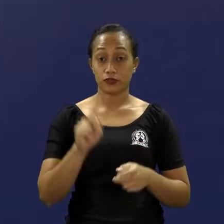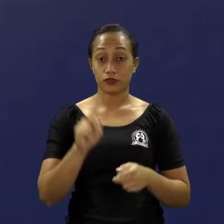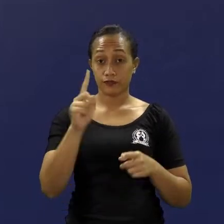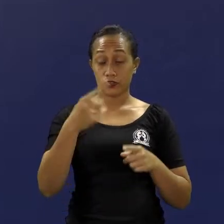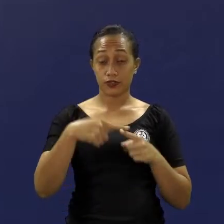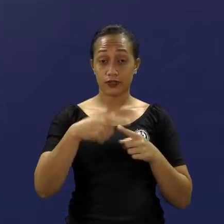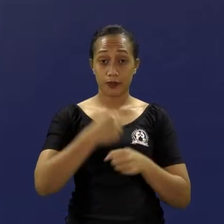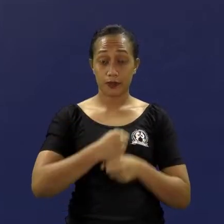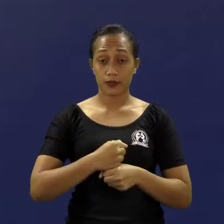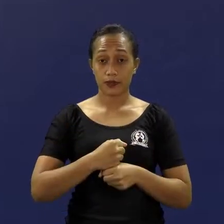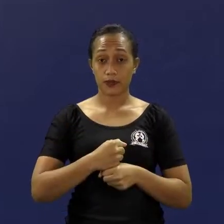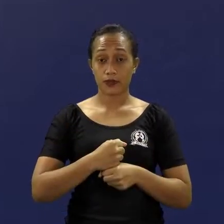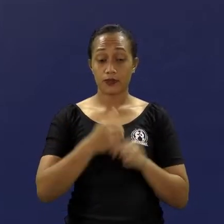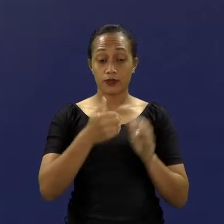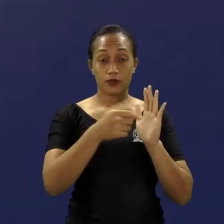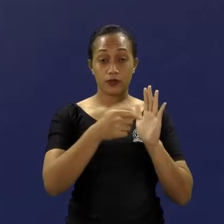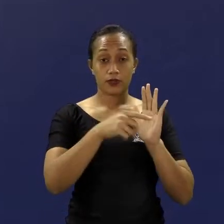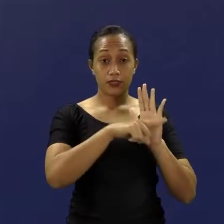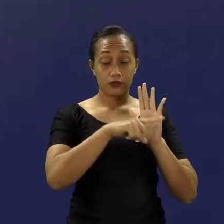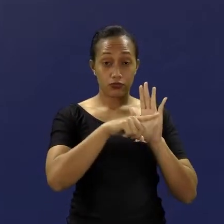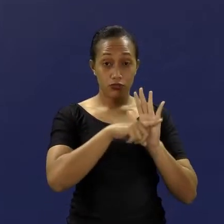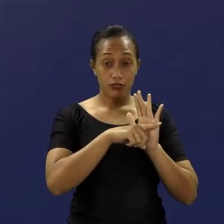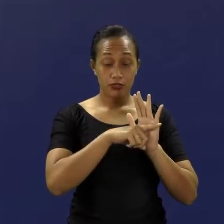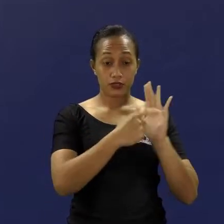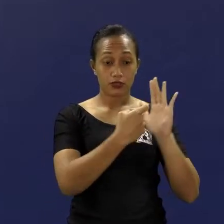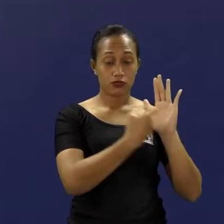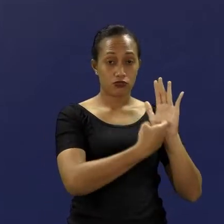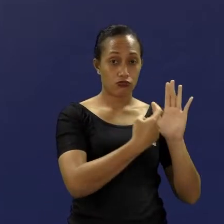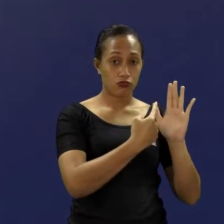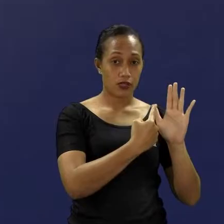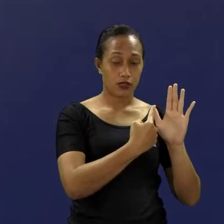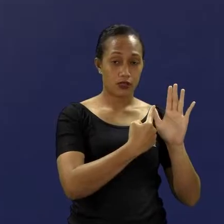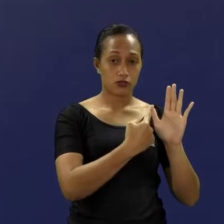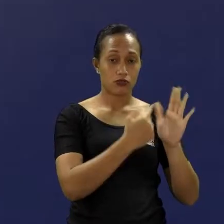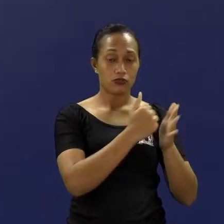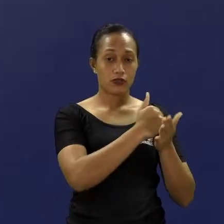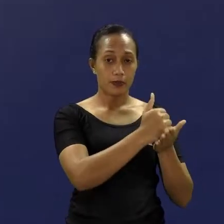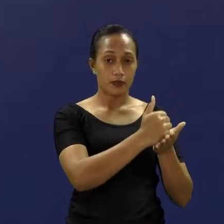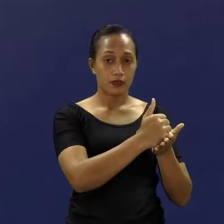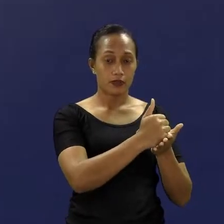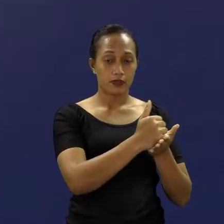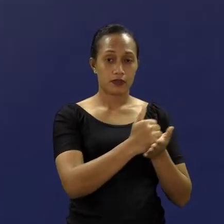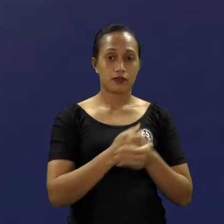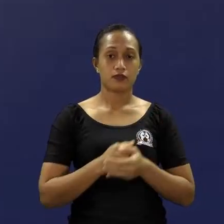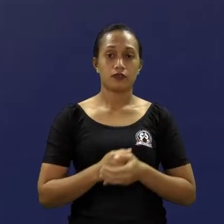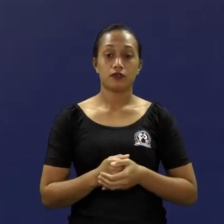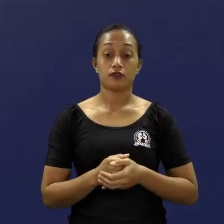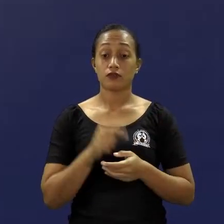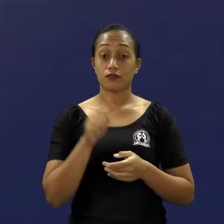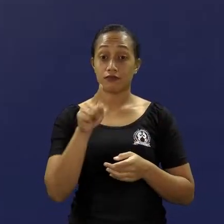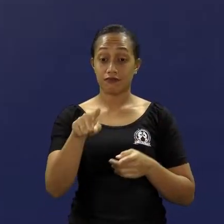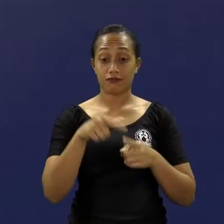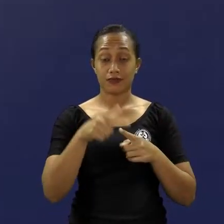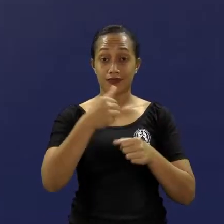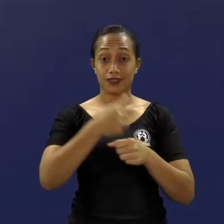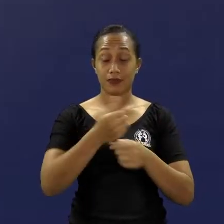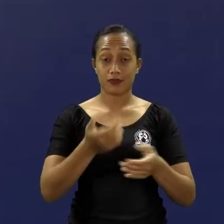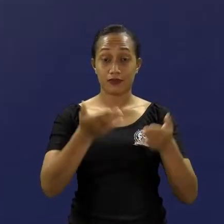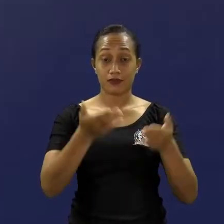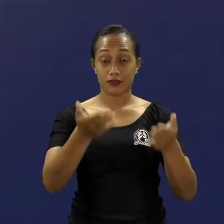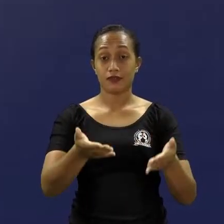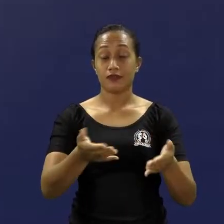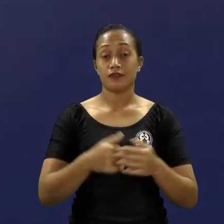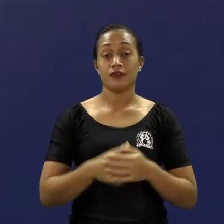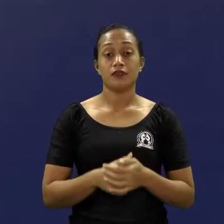Example 1. Subtracting rational numbers. Lewa avatul whatu e te inga mua